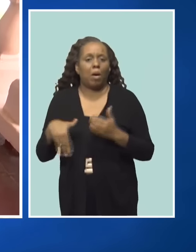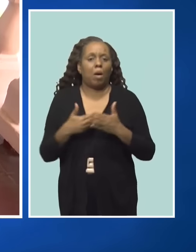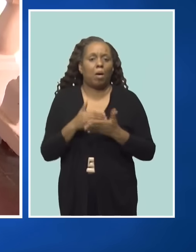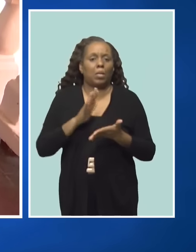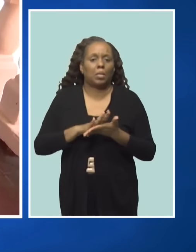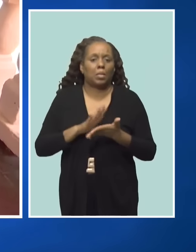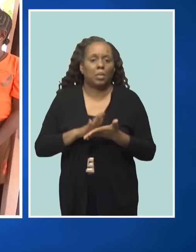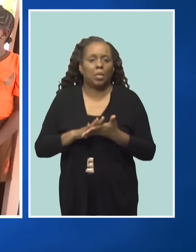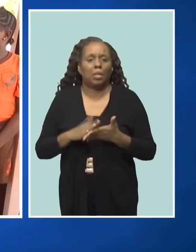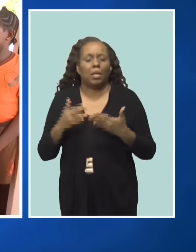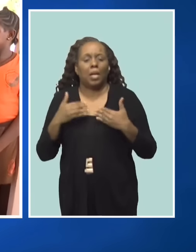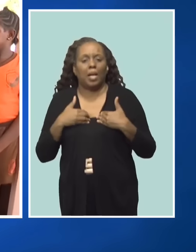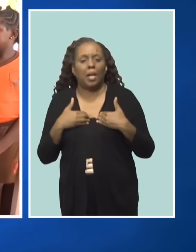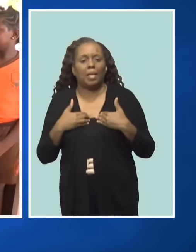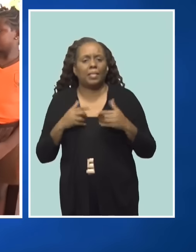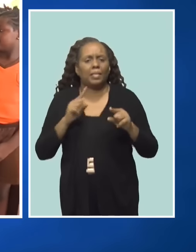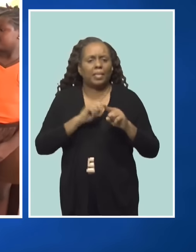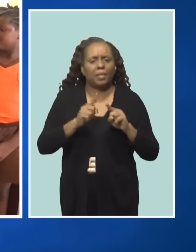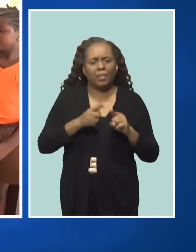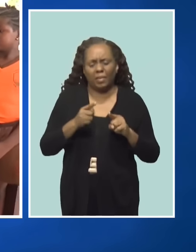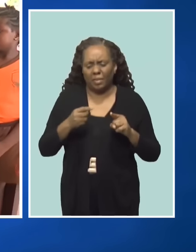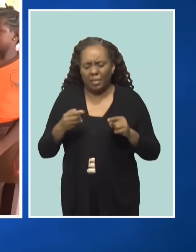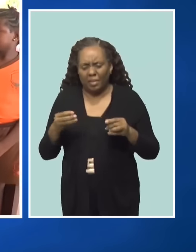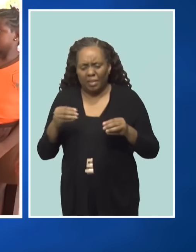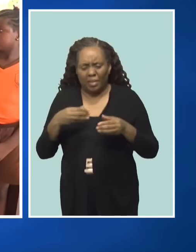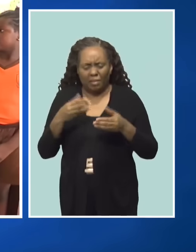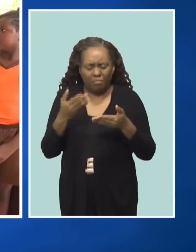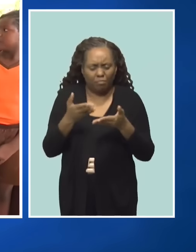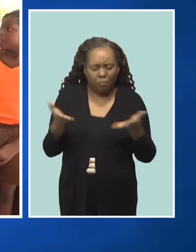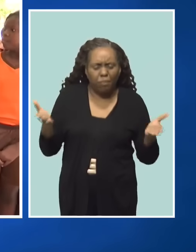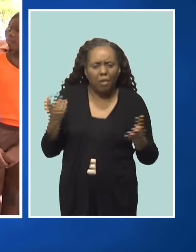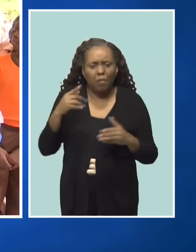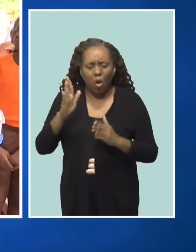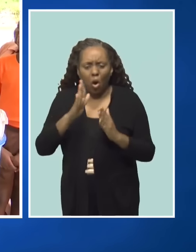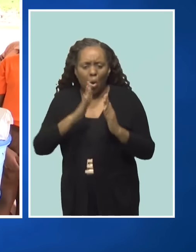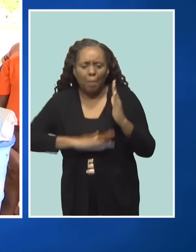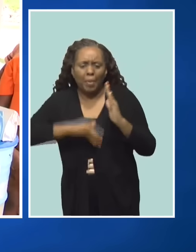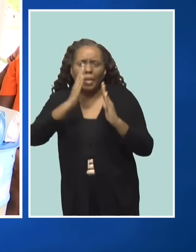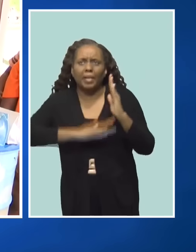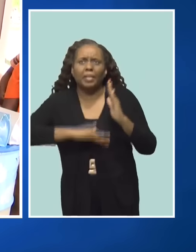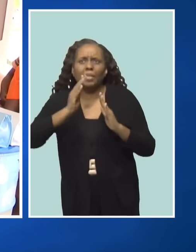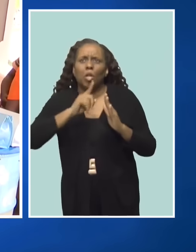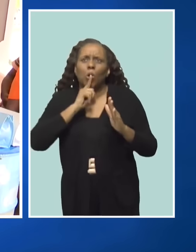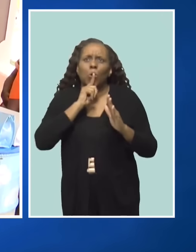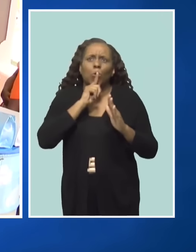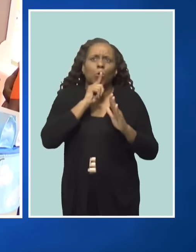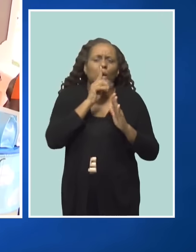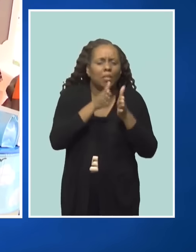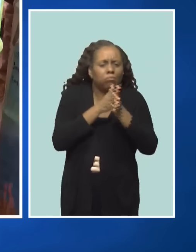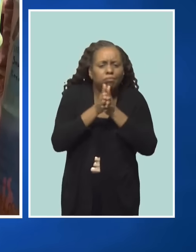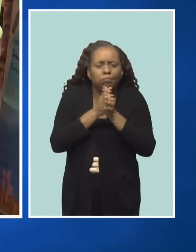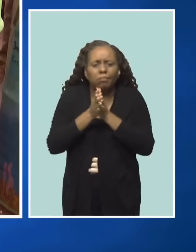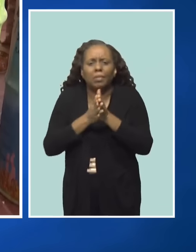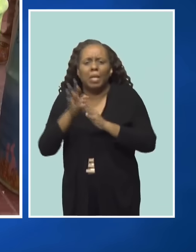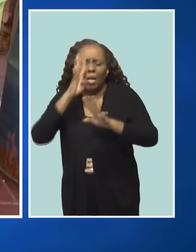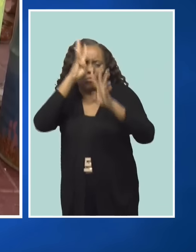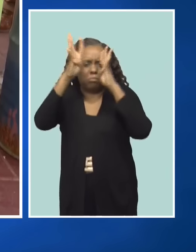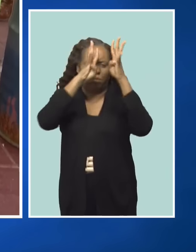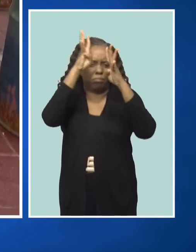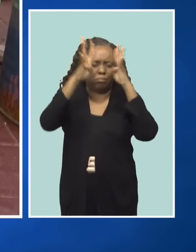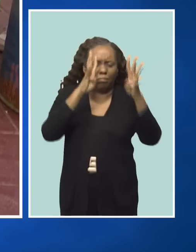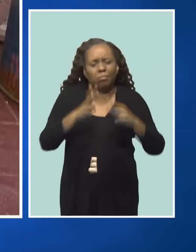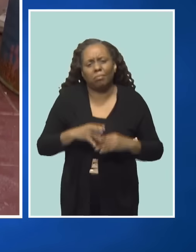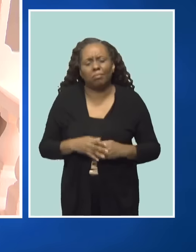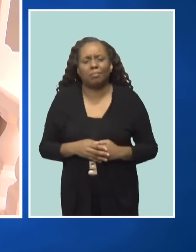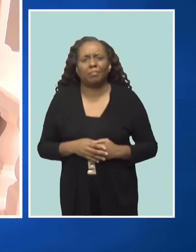with paint kits and garbage cans to be painted. Ms. White says the competition was keenly contested and brought out the creativity in the participants.